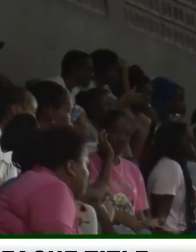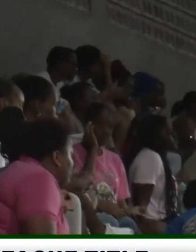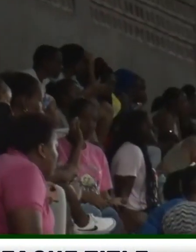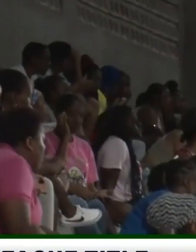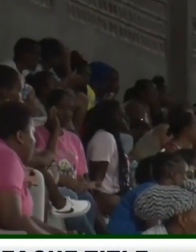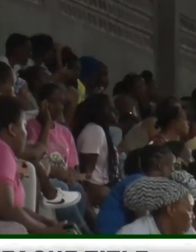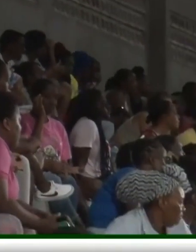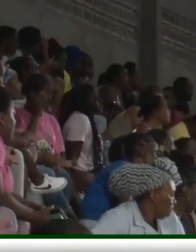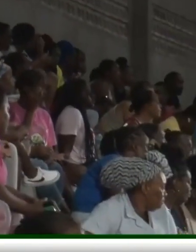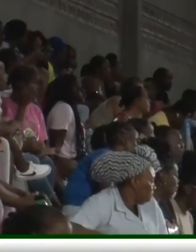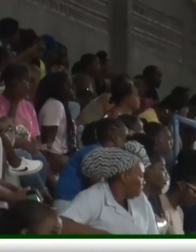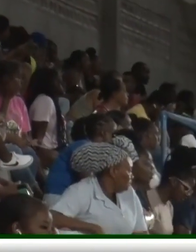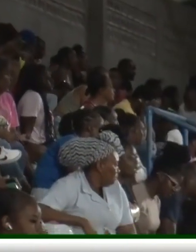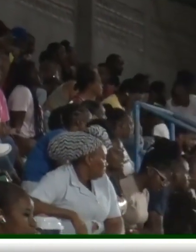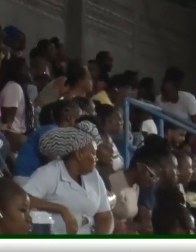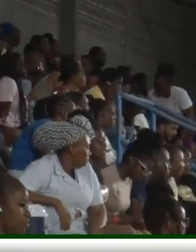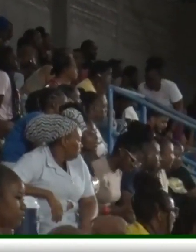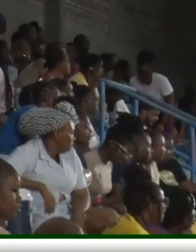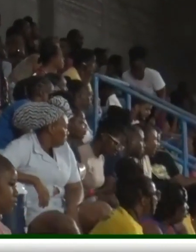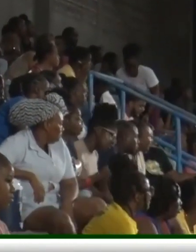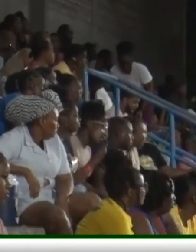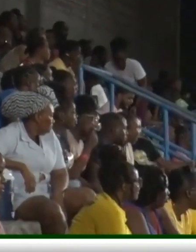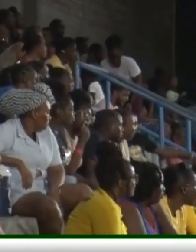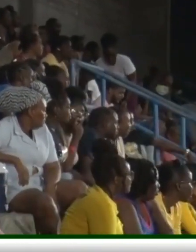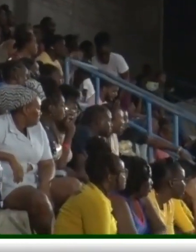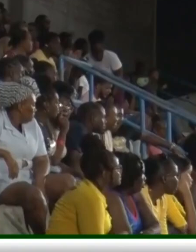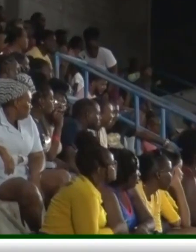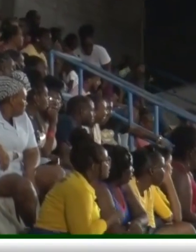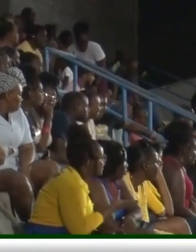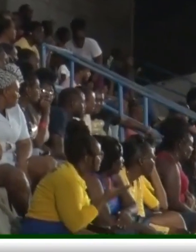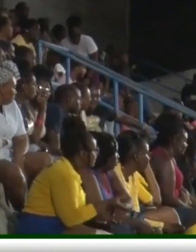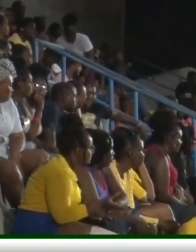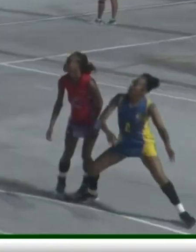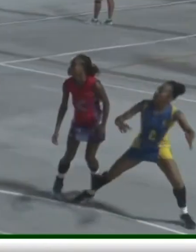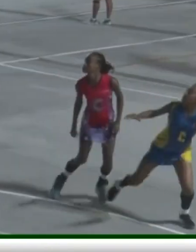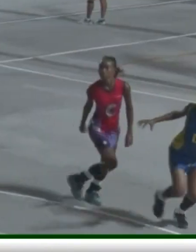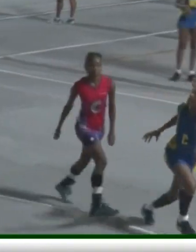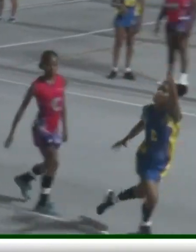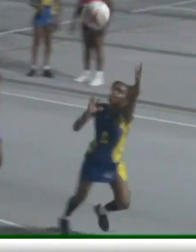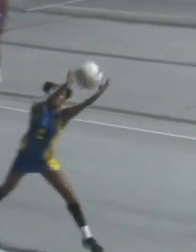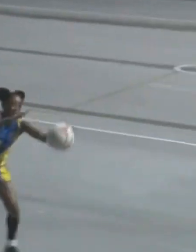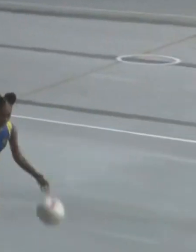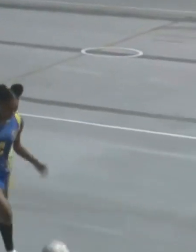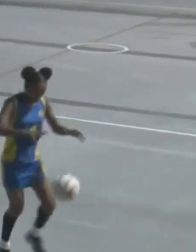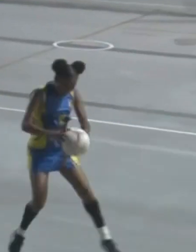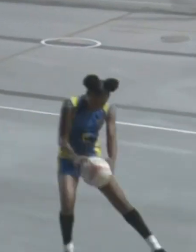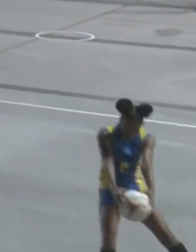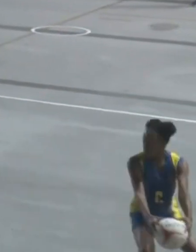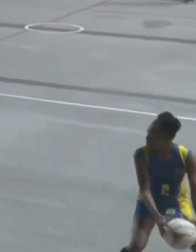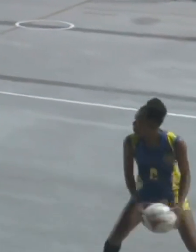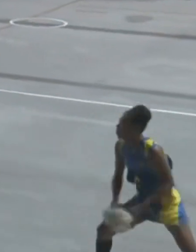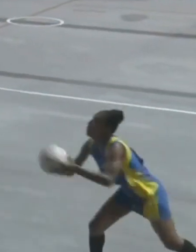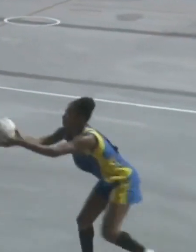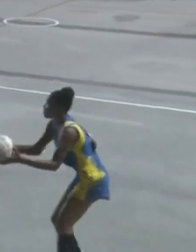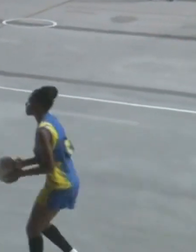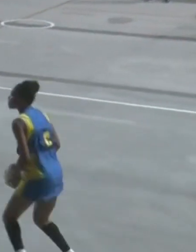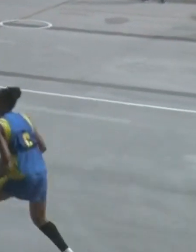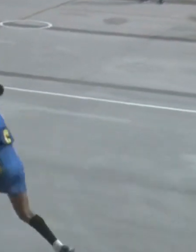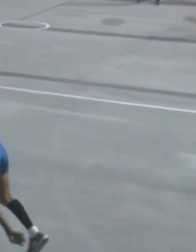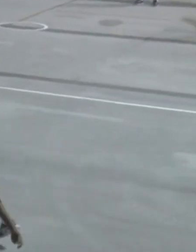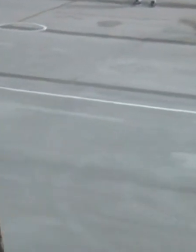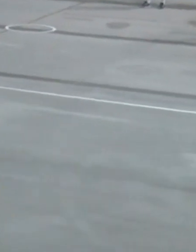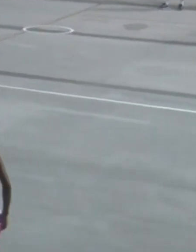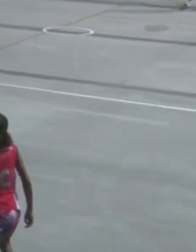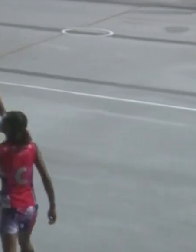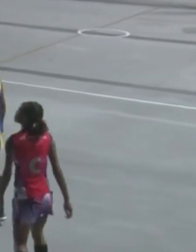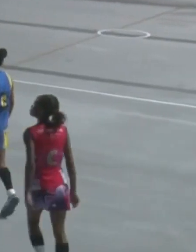Decent sized crowd at the Netball Stadium for BNA Premier League action. Early days in the contest, Rangers in blue and